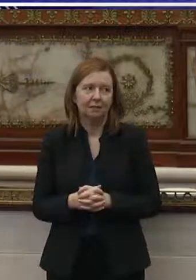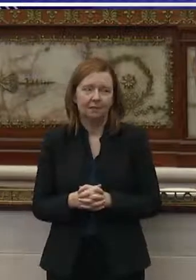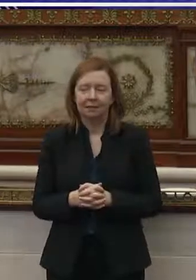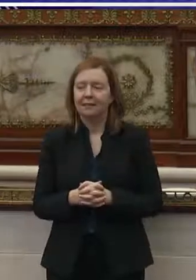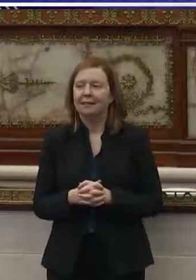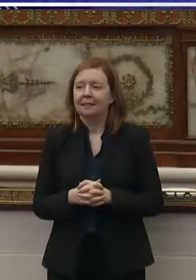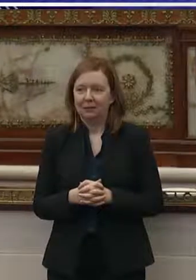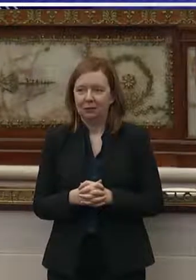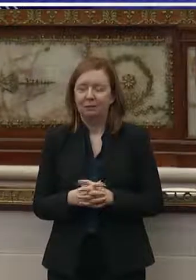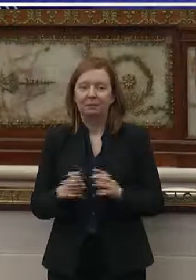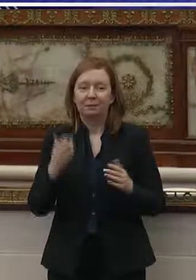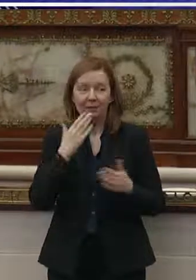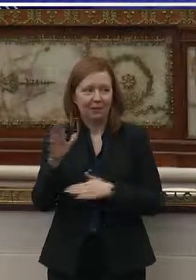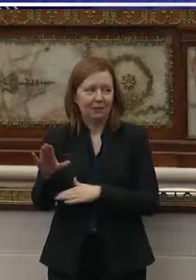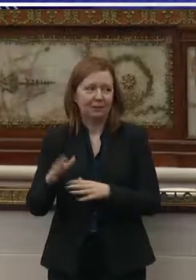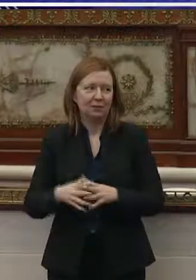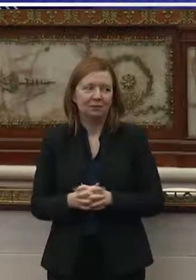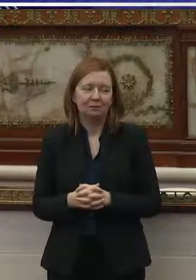Good afternoon.